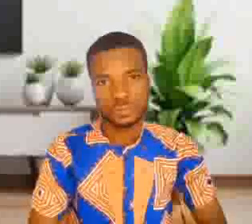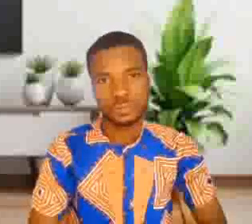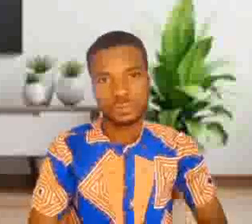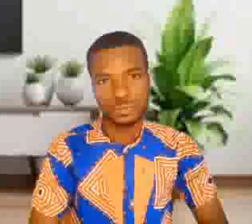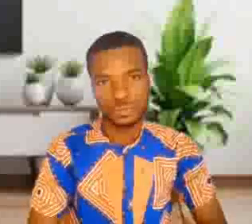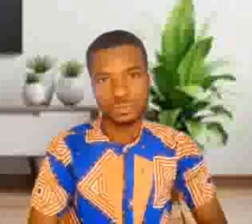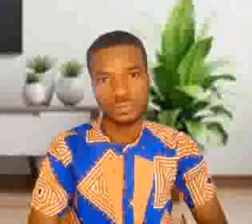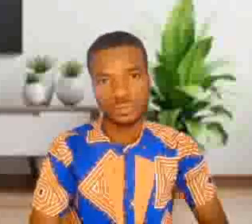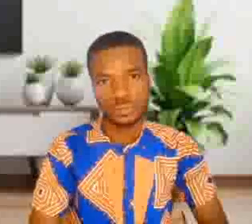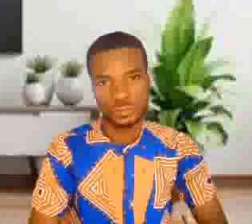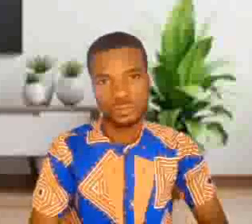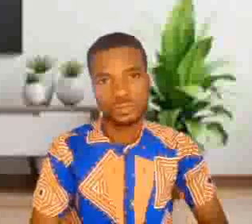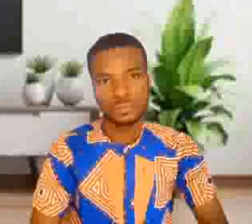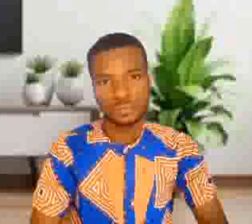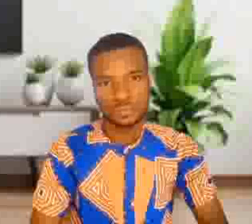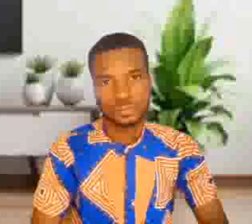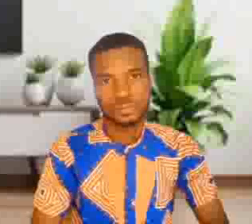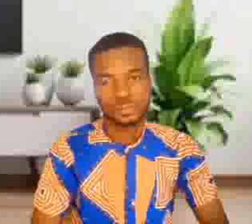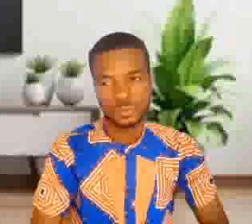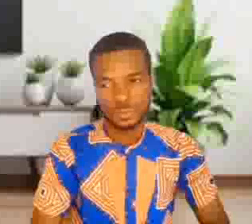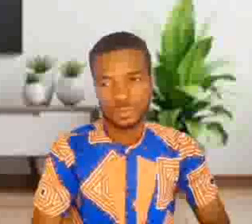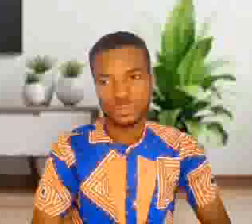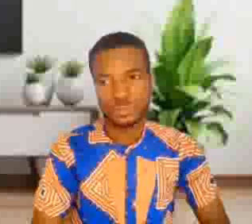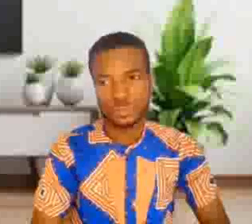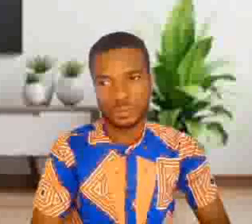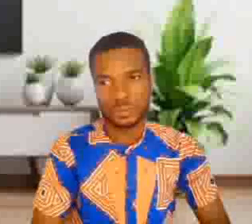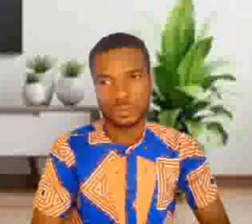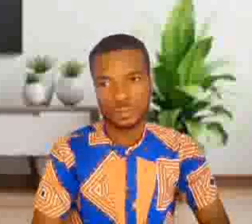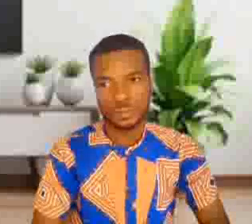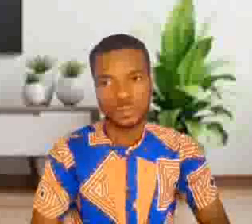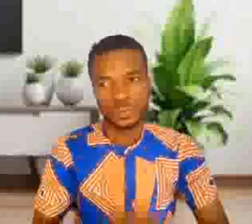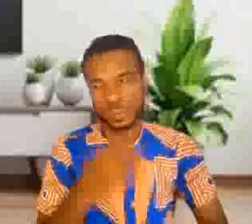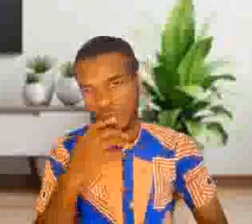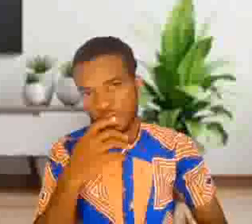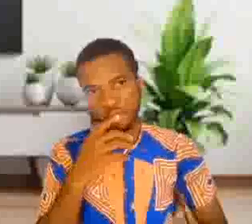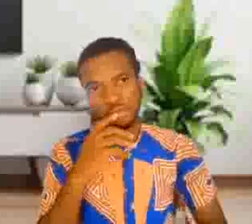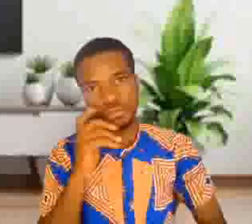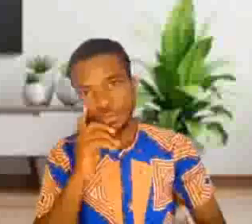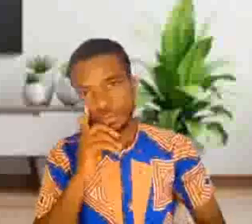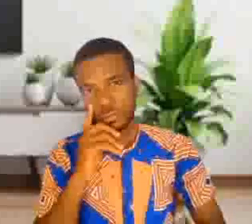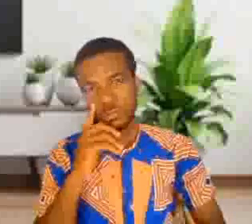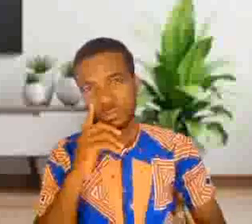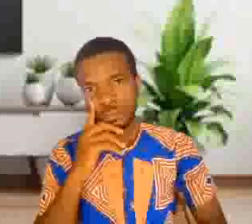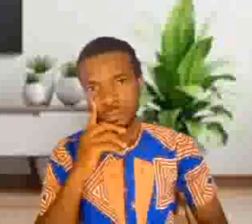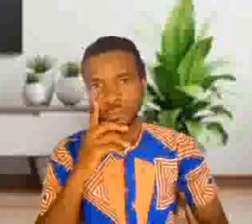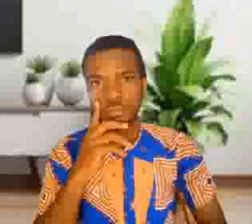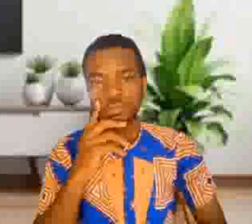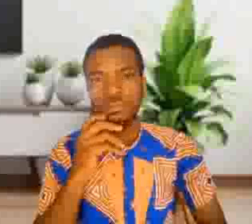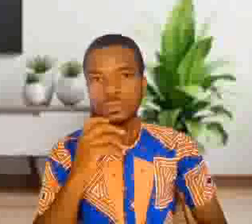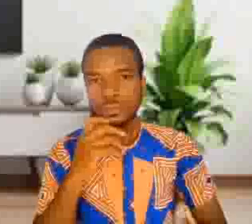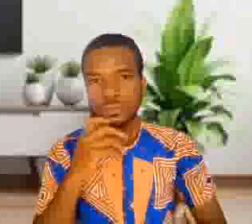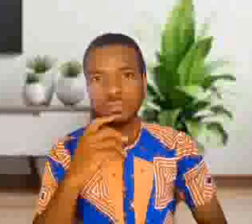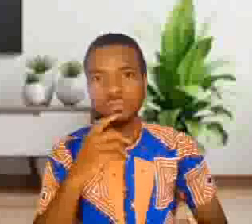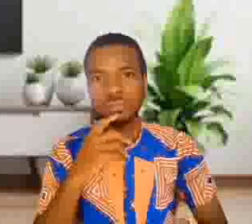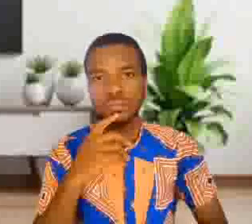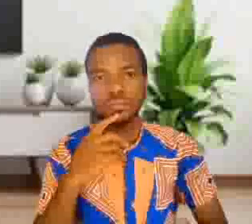the flesh is in the blood. And then in Genesis 2:7, we saw that when God